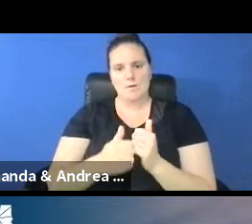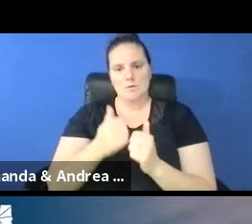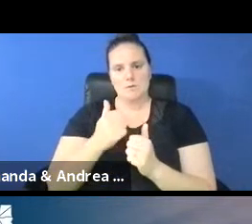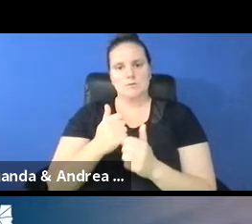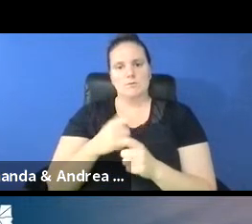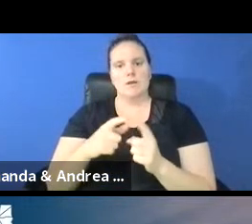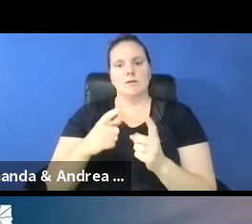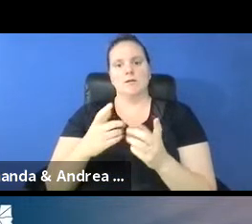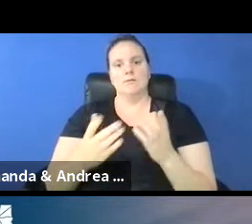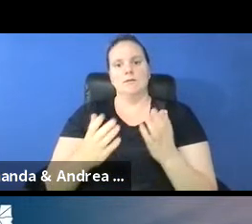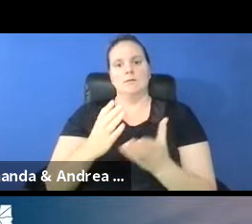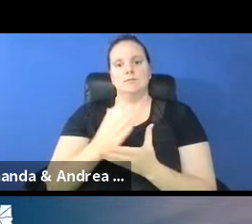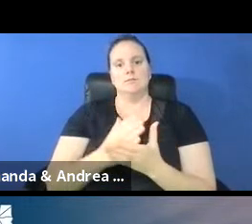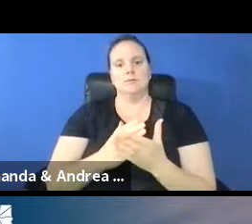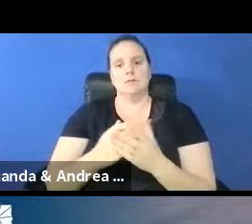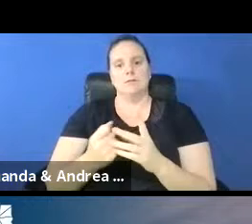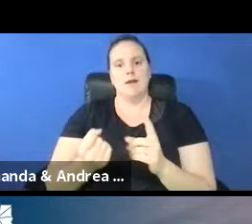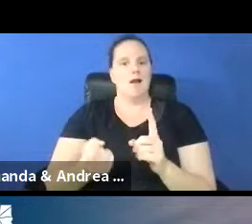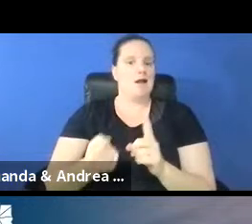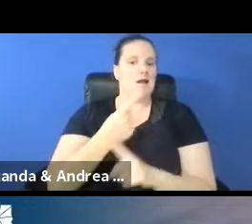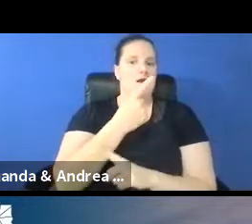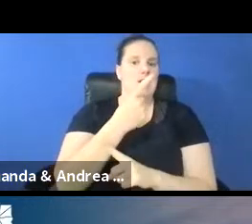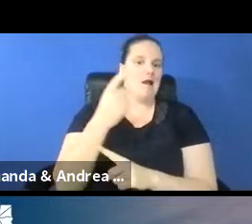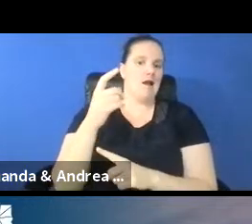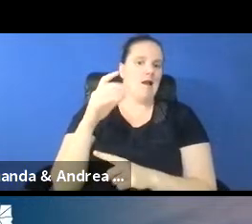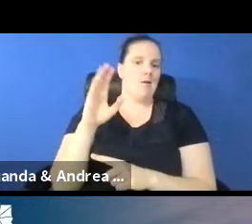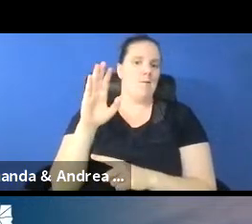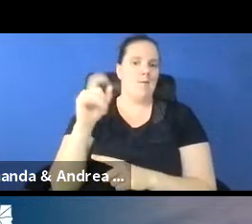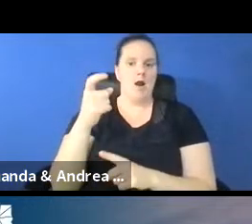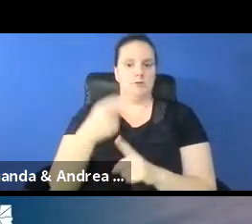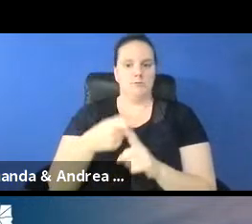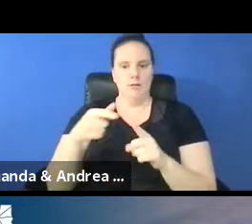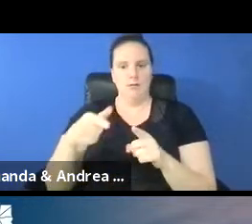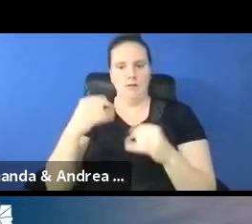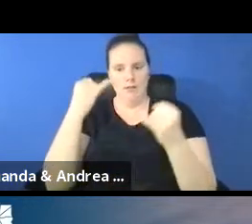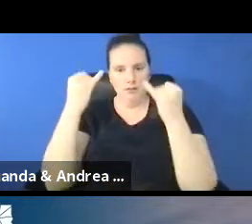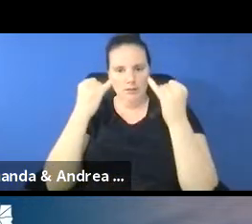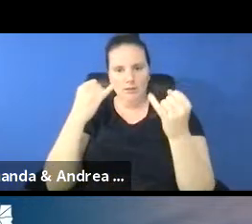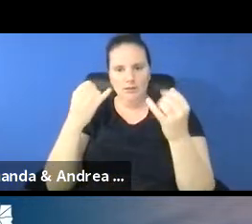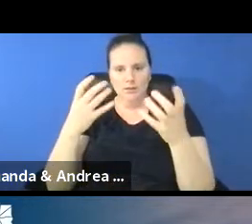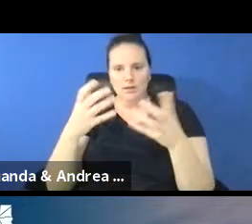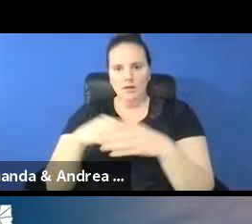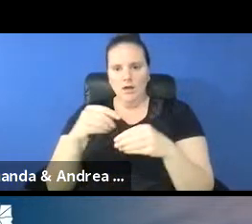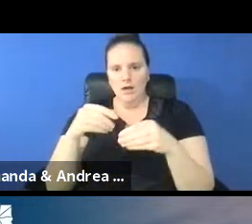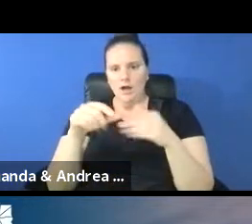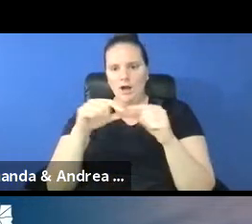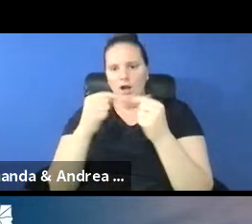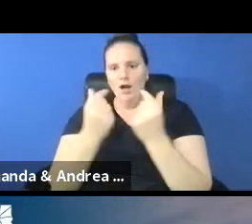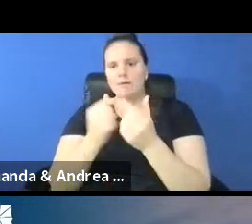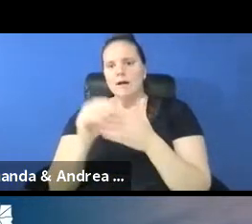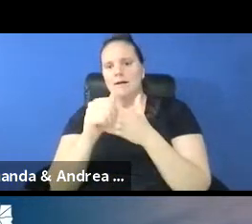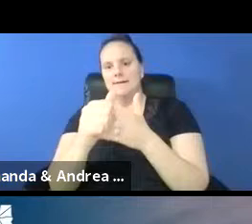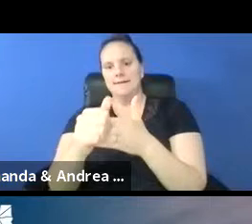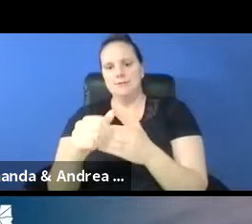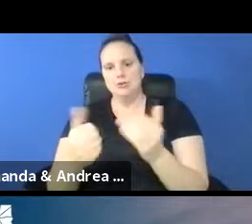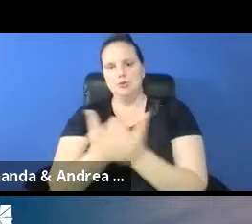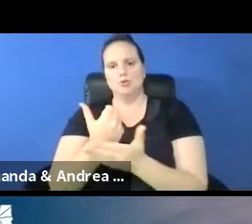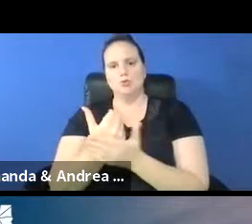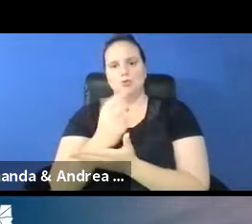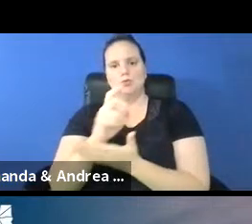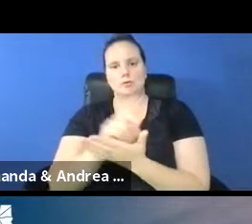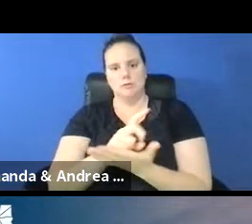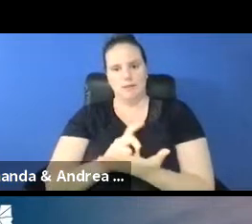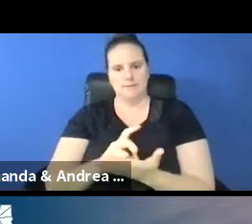may be some out of the box ideas that come out of this group that will lead us to a new design